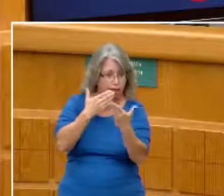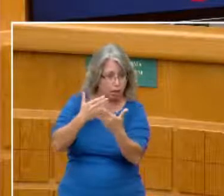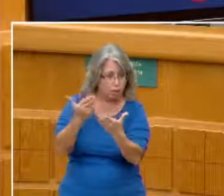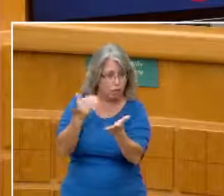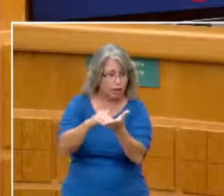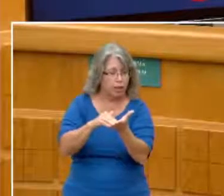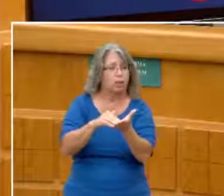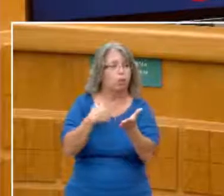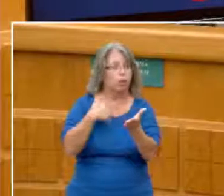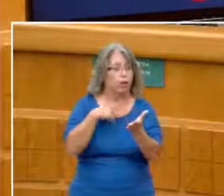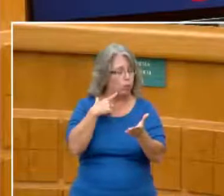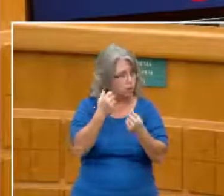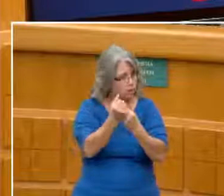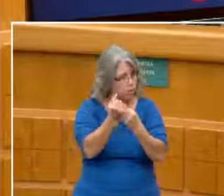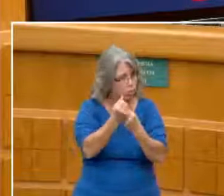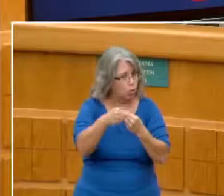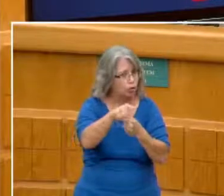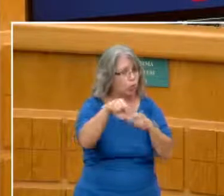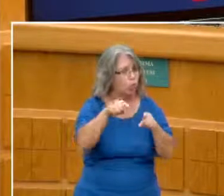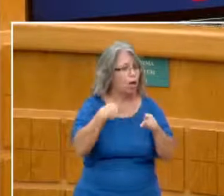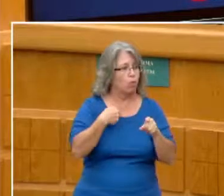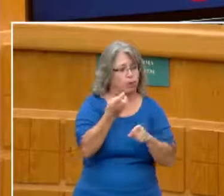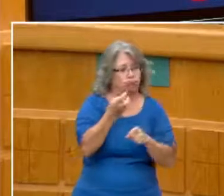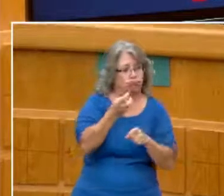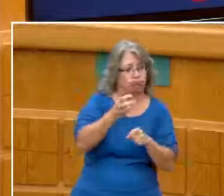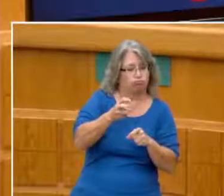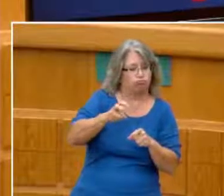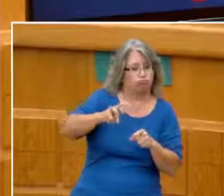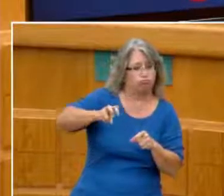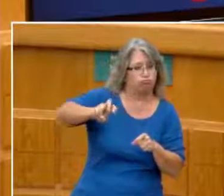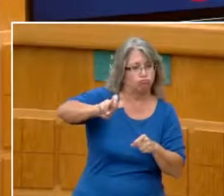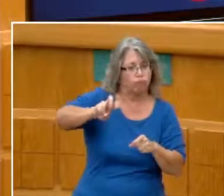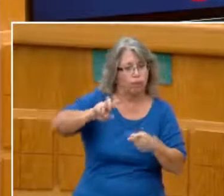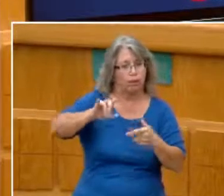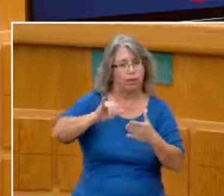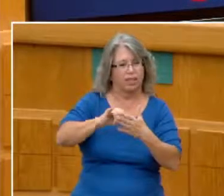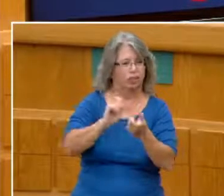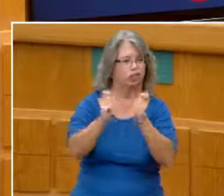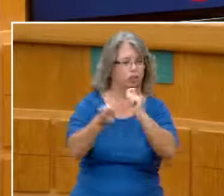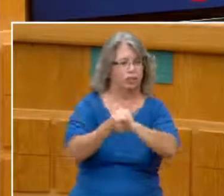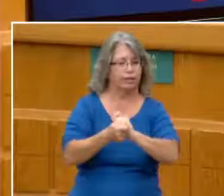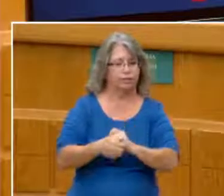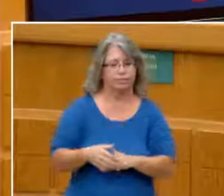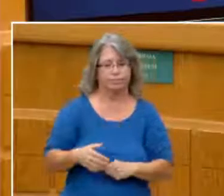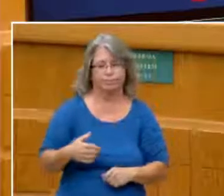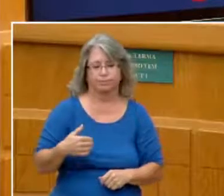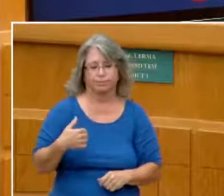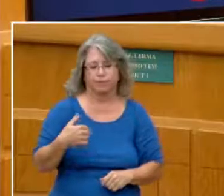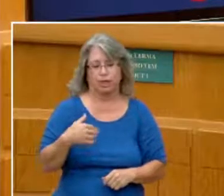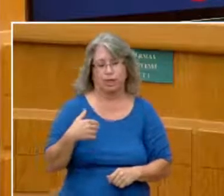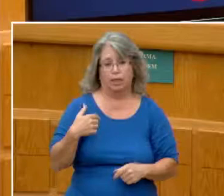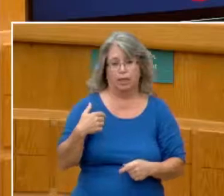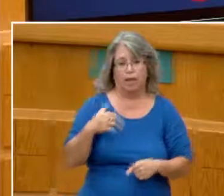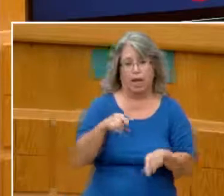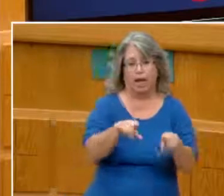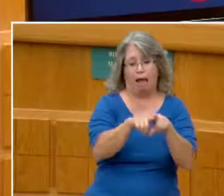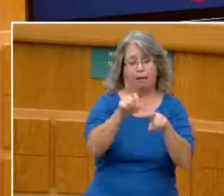your service. As of Monday, November the 1st, the Health District has administered